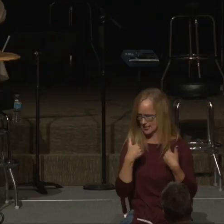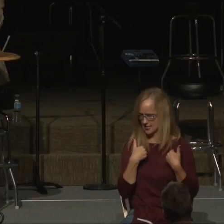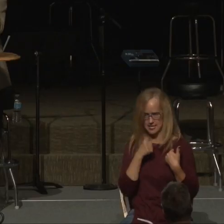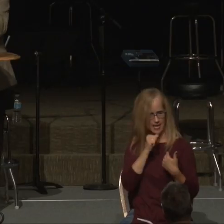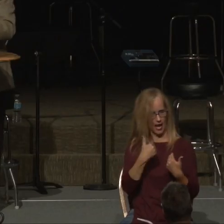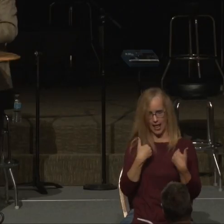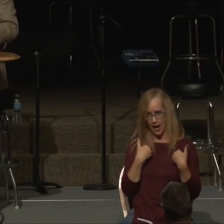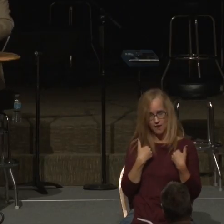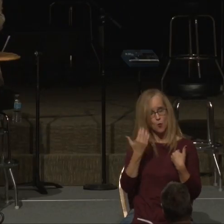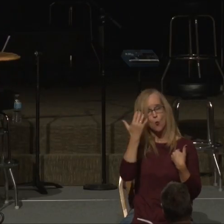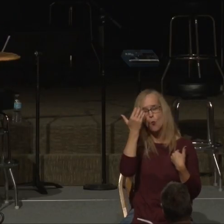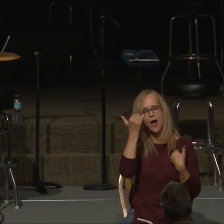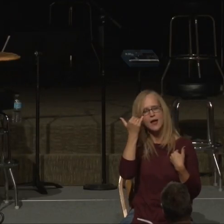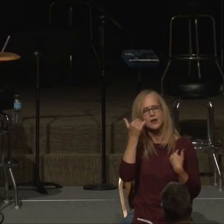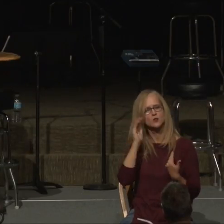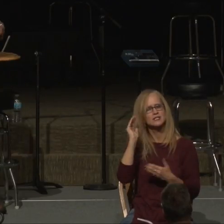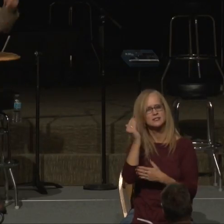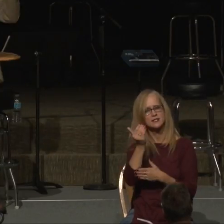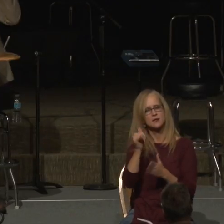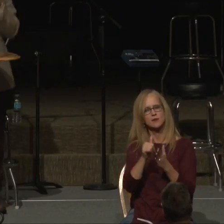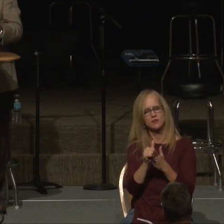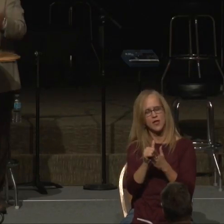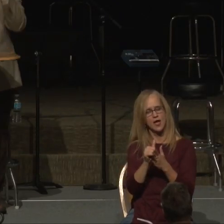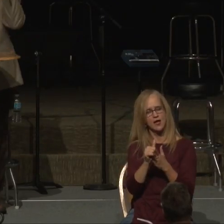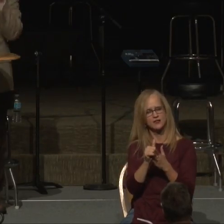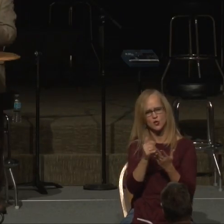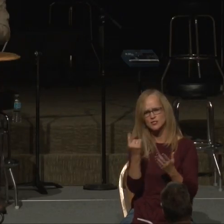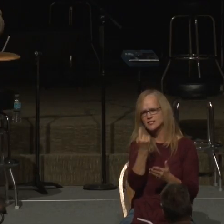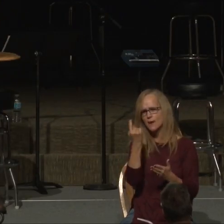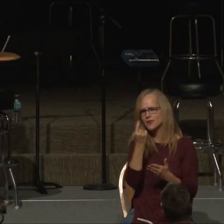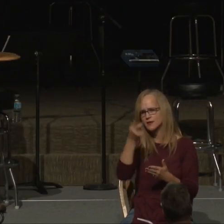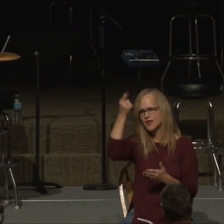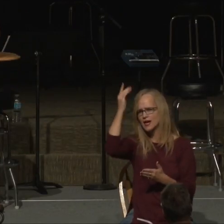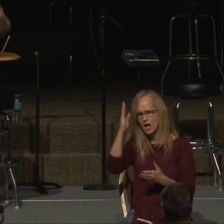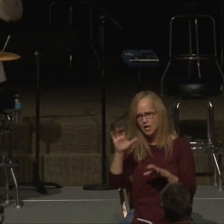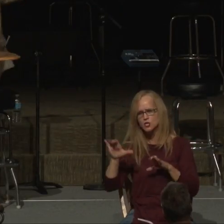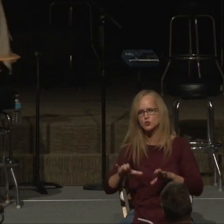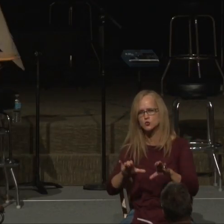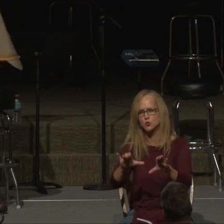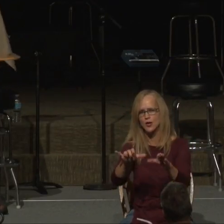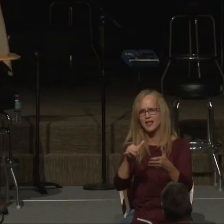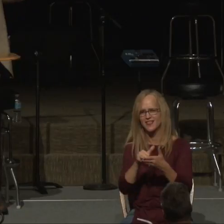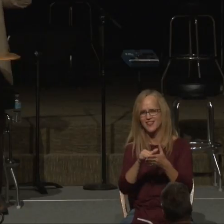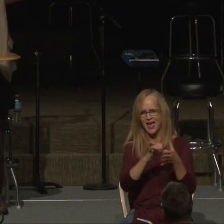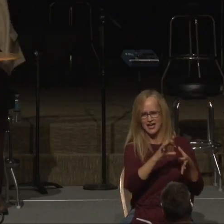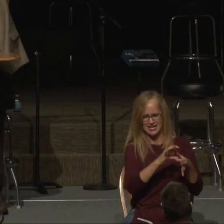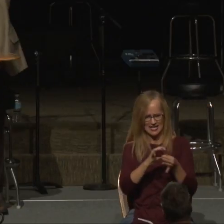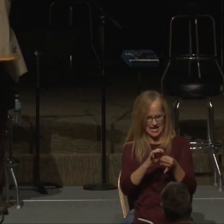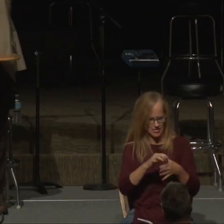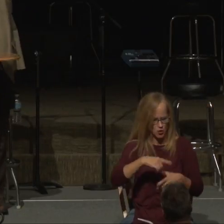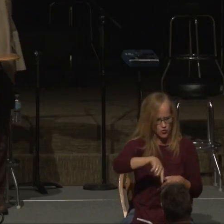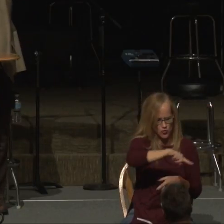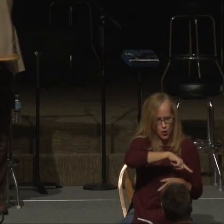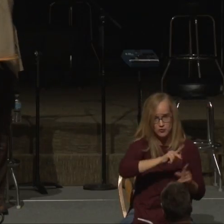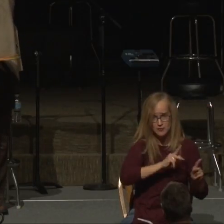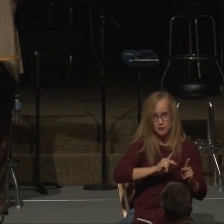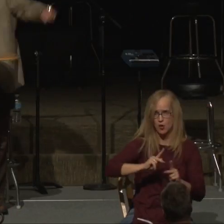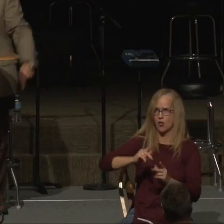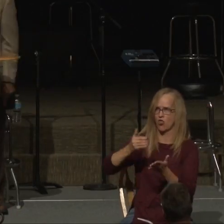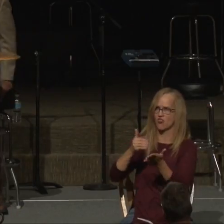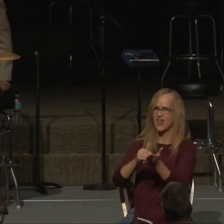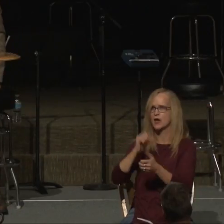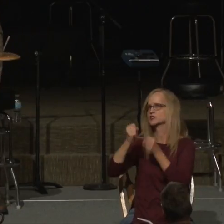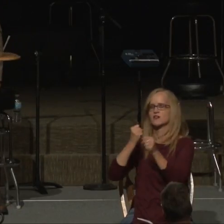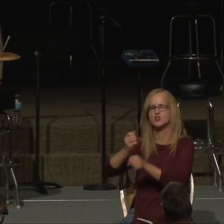them. Why? It would seem as though there is something that God is doing that connects those people thousands of years